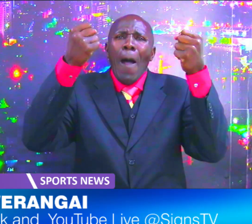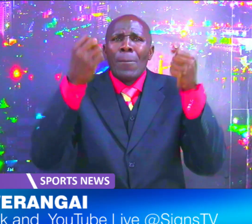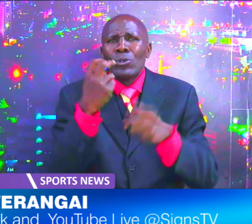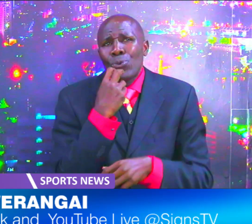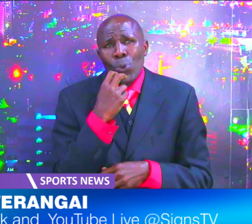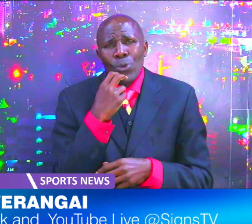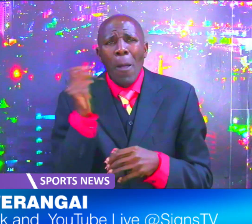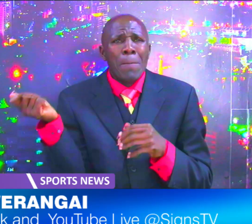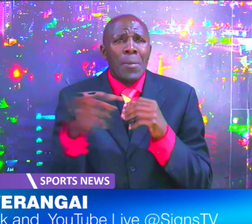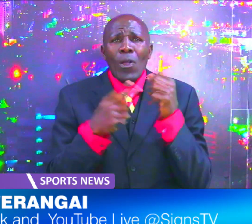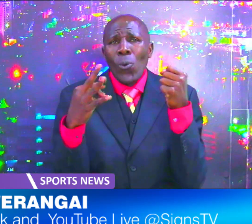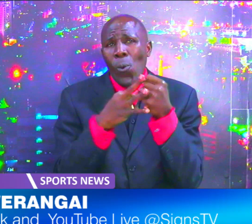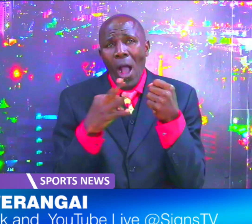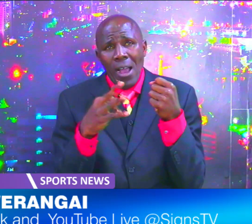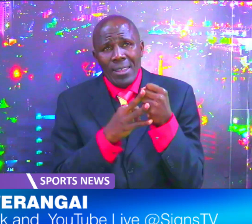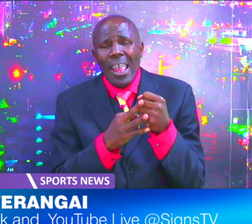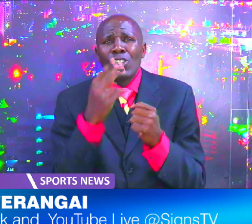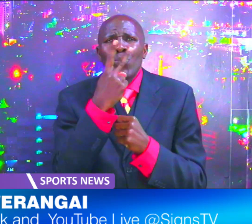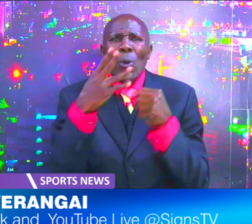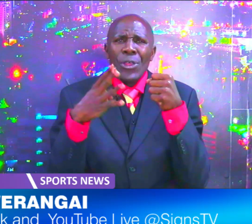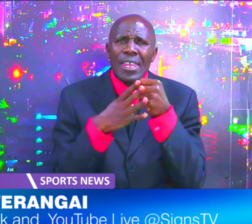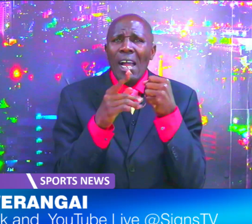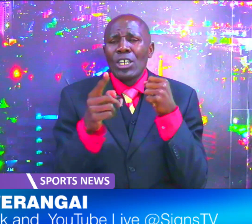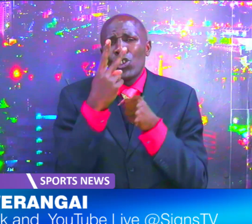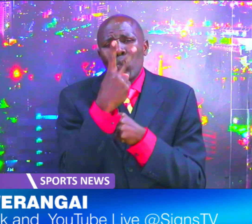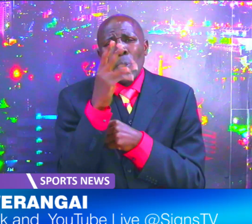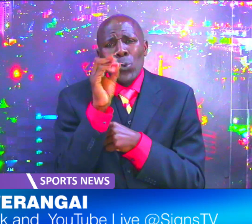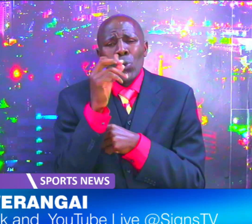on Tuesday, August 29, 2023.